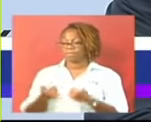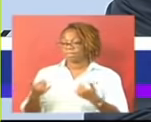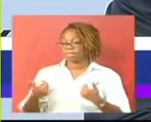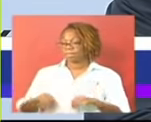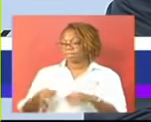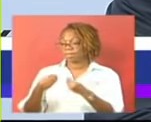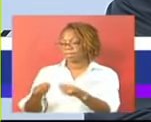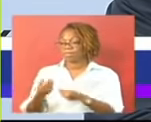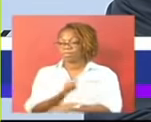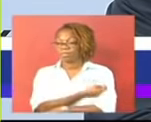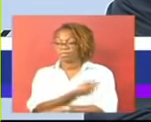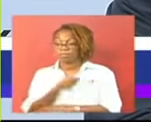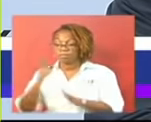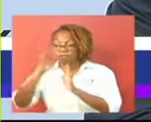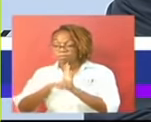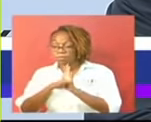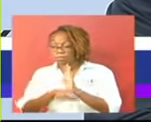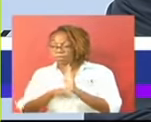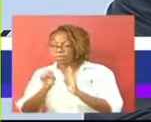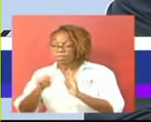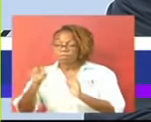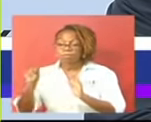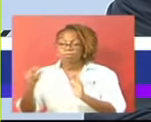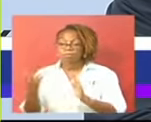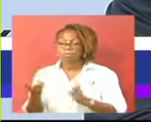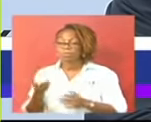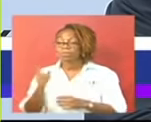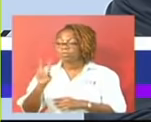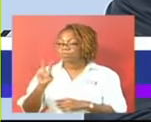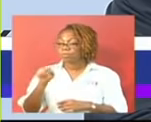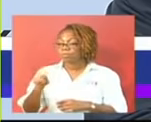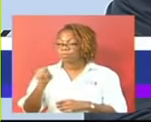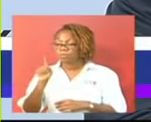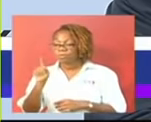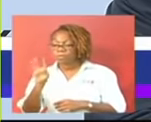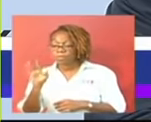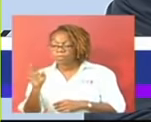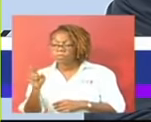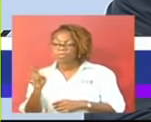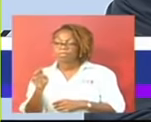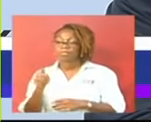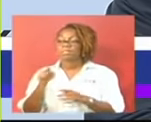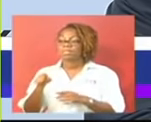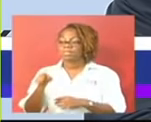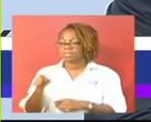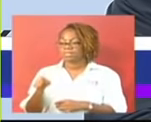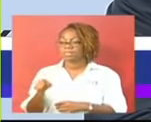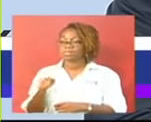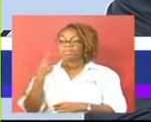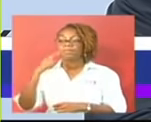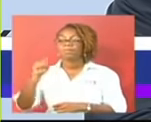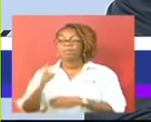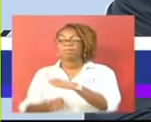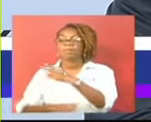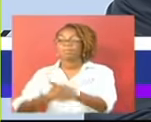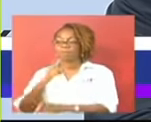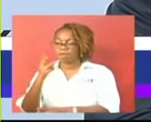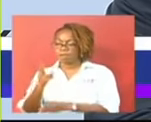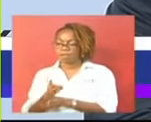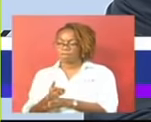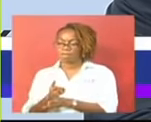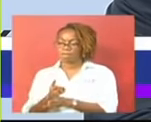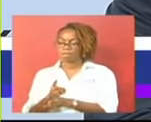it does not equate to every other country is at that rate. The global rate is an average meaning that there will be some countries that are